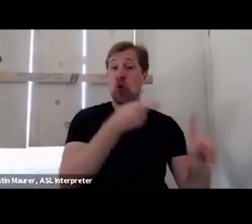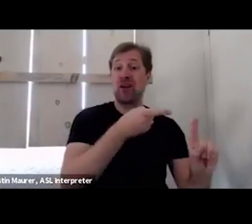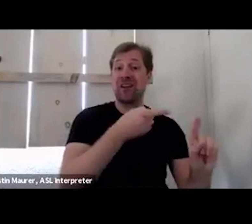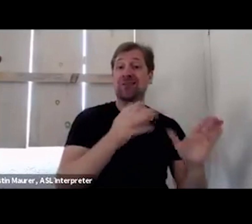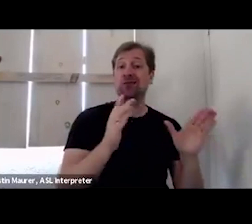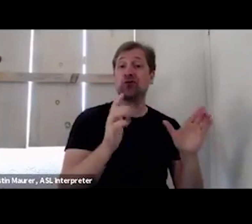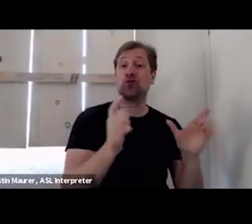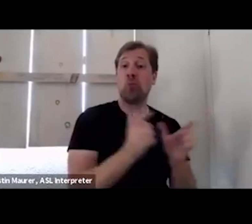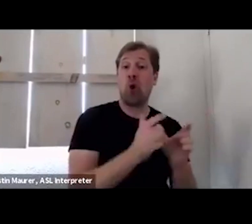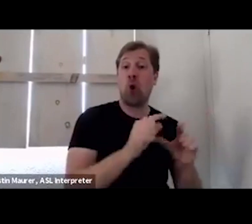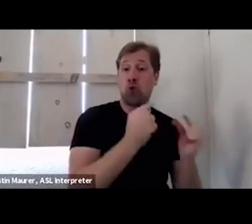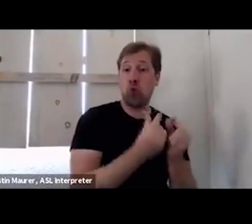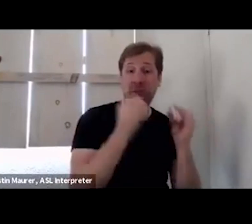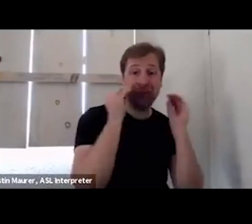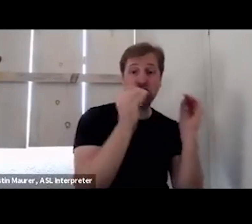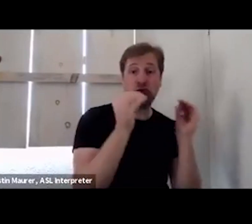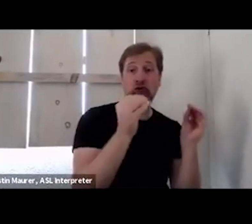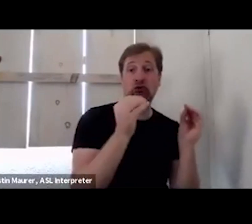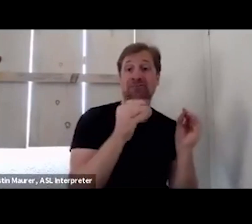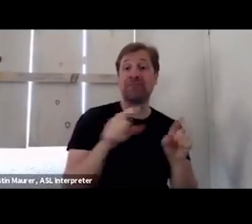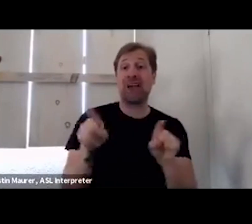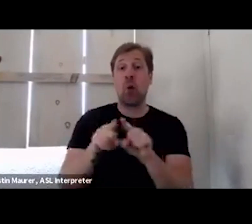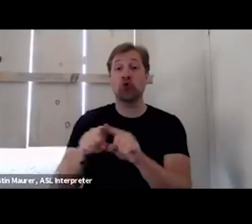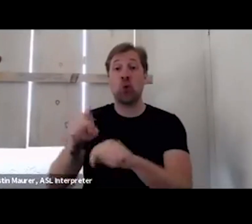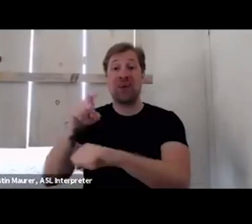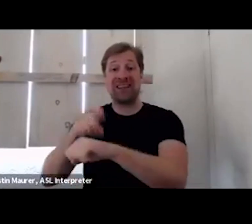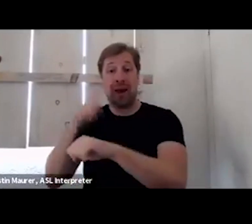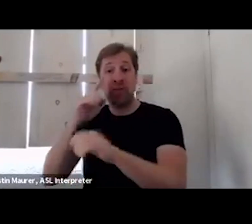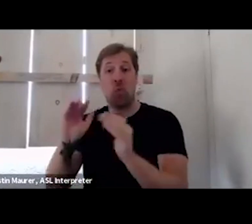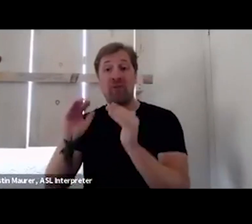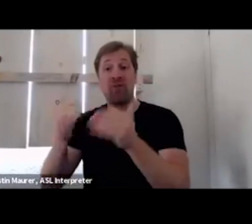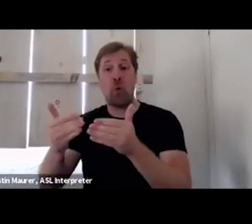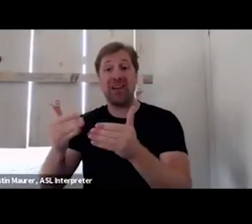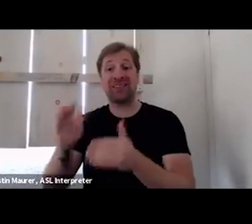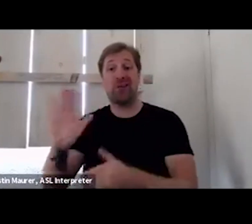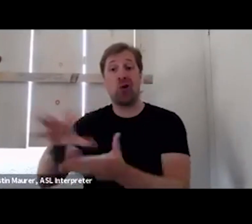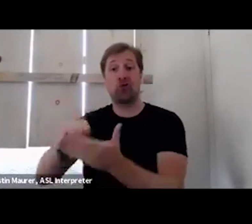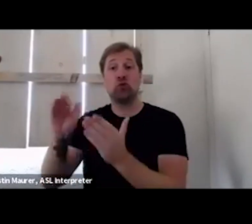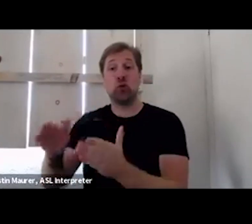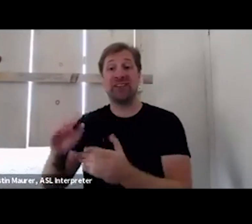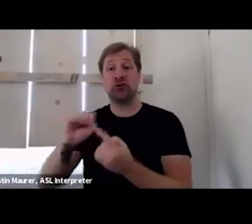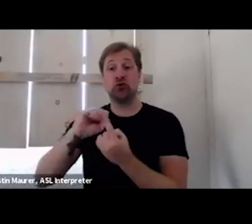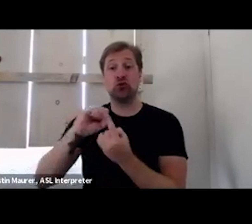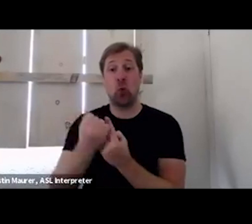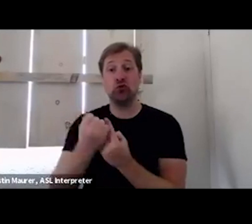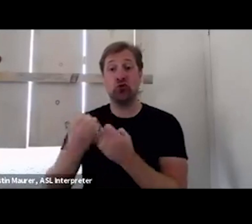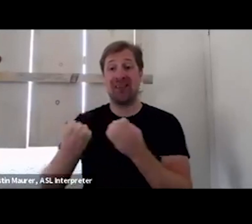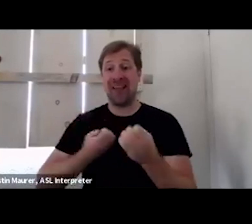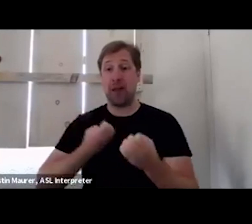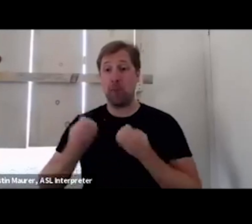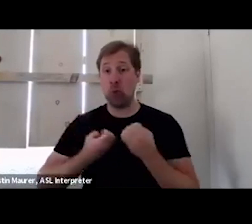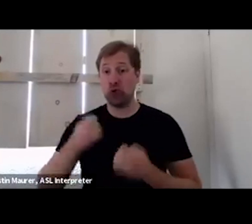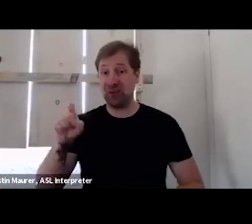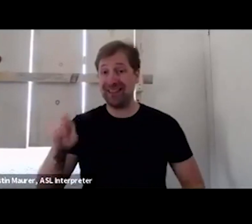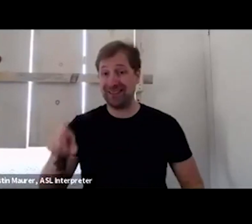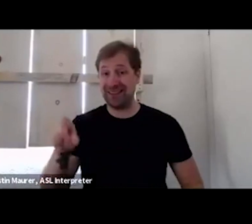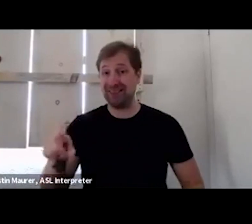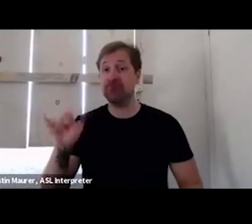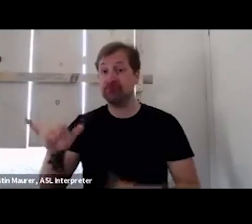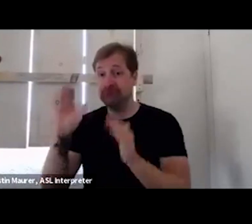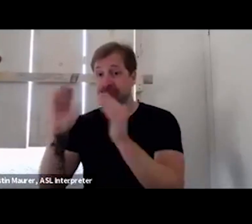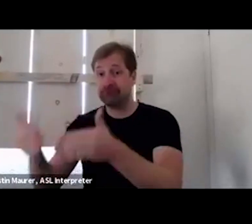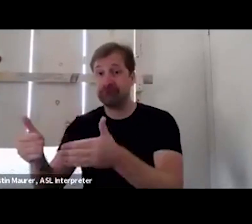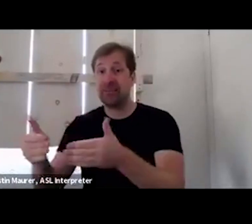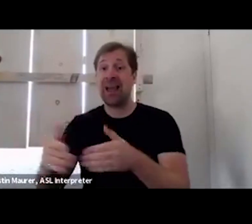time to focus on social emotional needs of our students. Opportunities for ongoing projects,